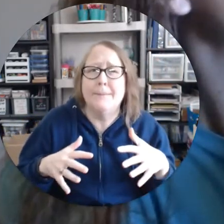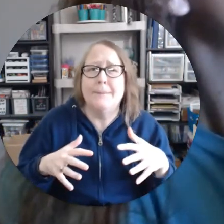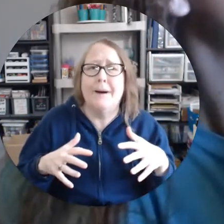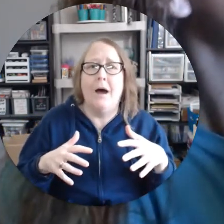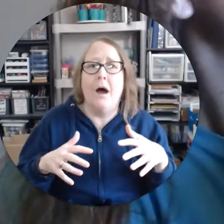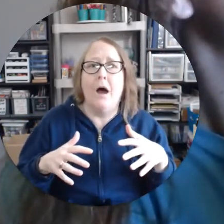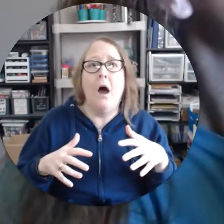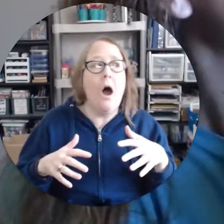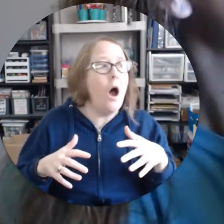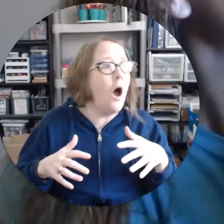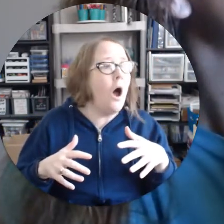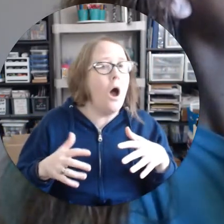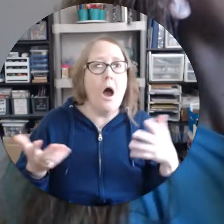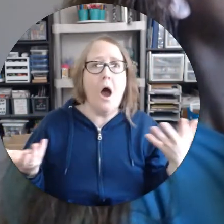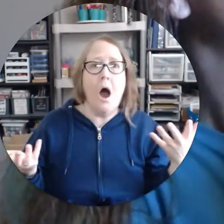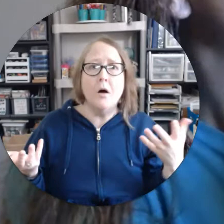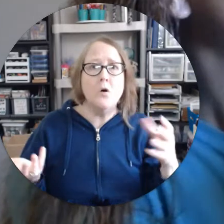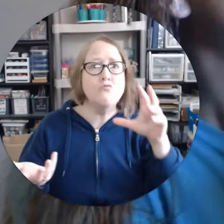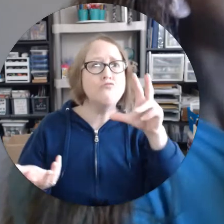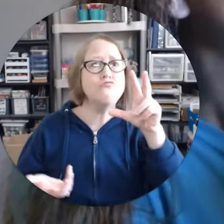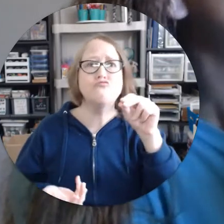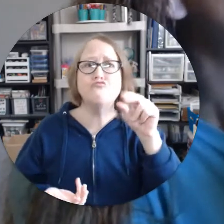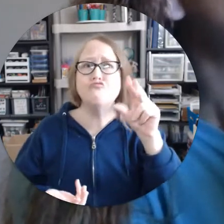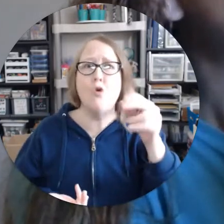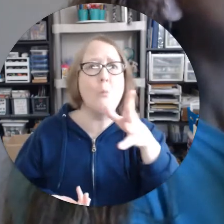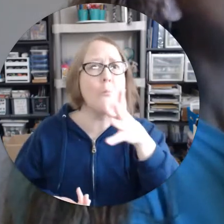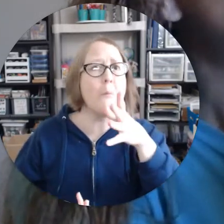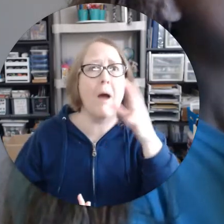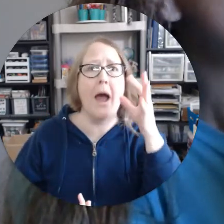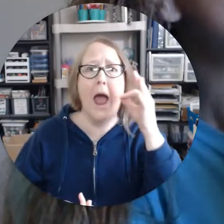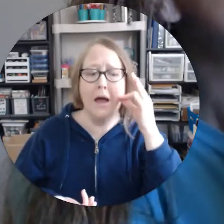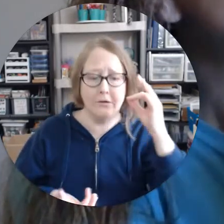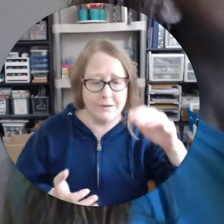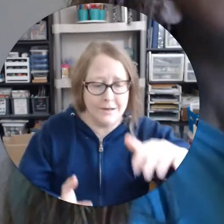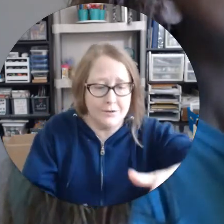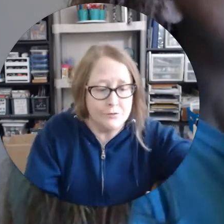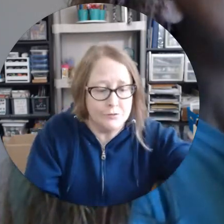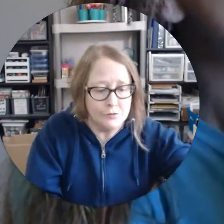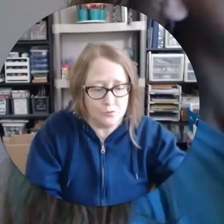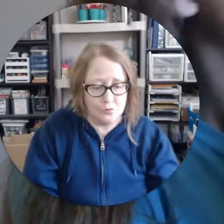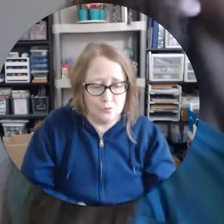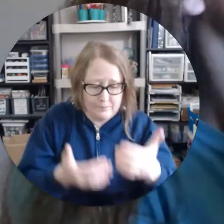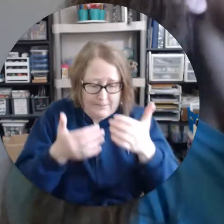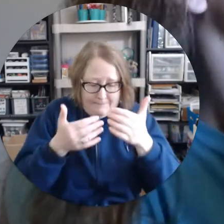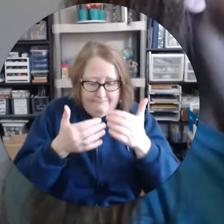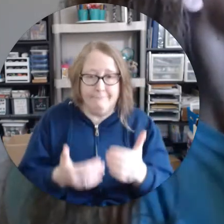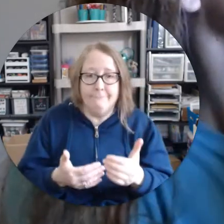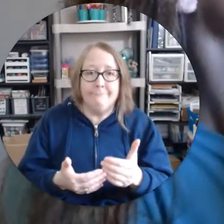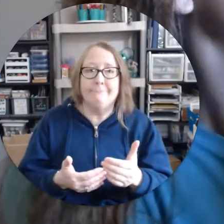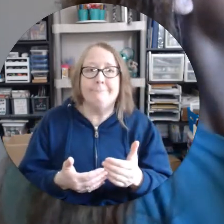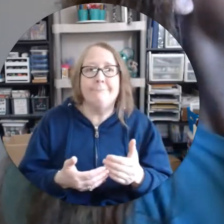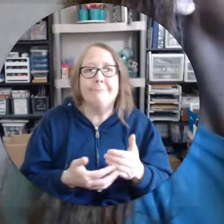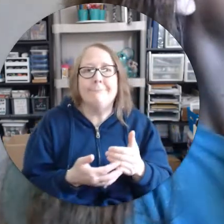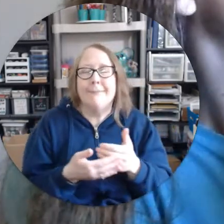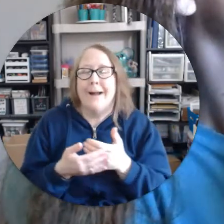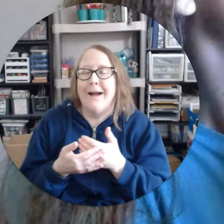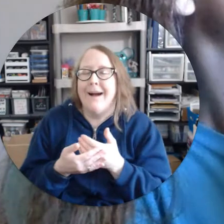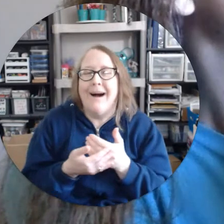No Mama in sight. She scooped the kitten onto her lap and cuddled